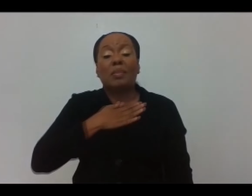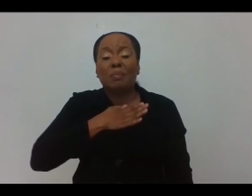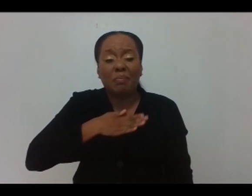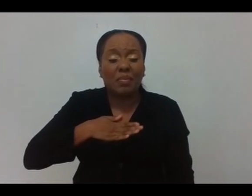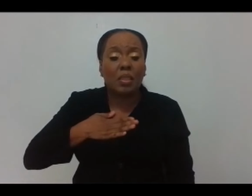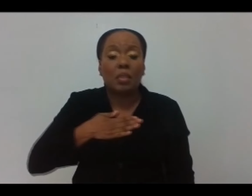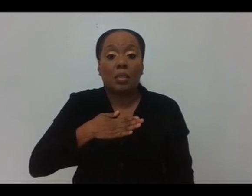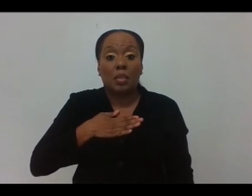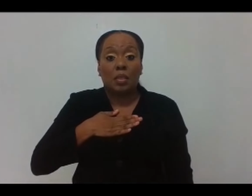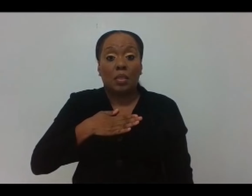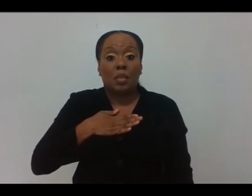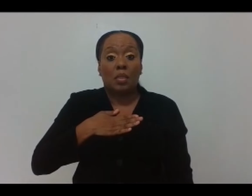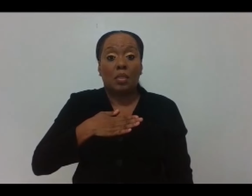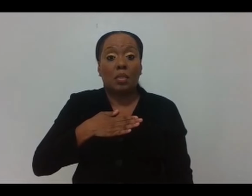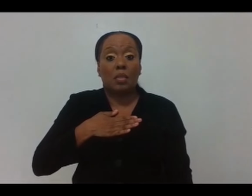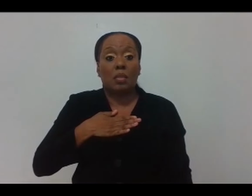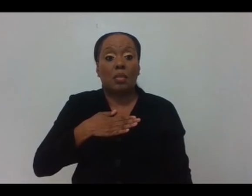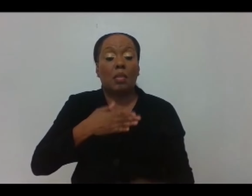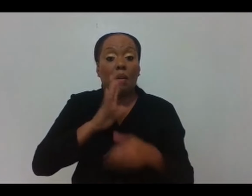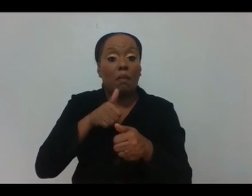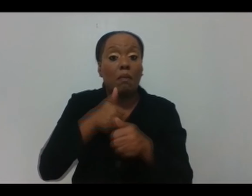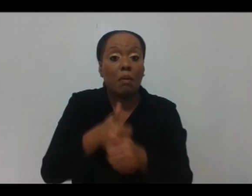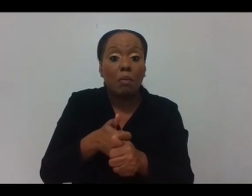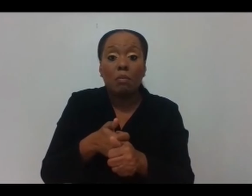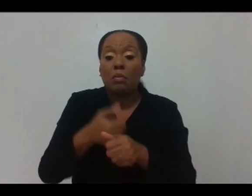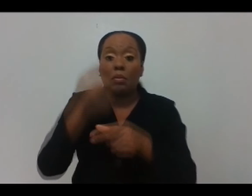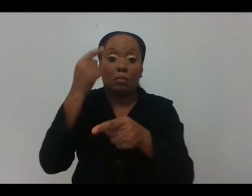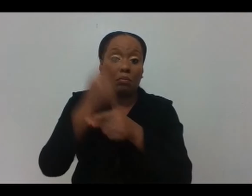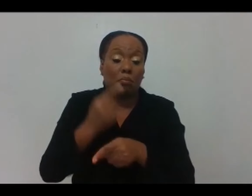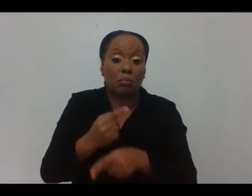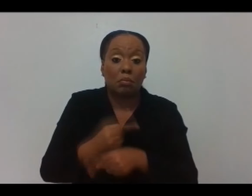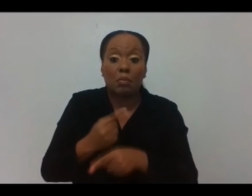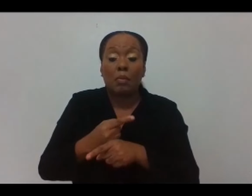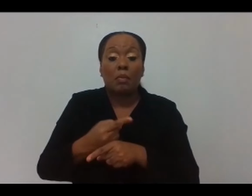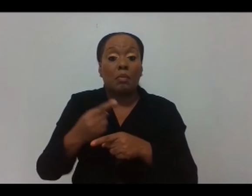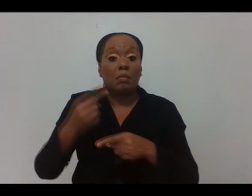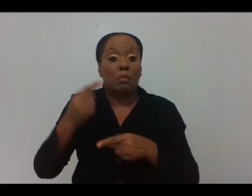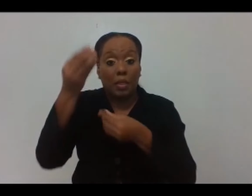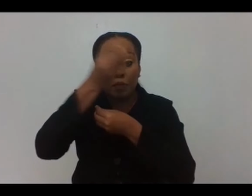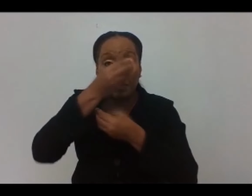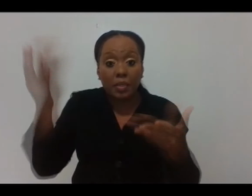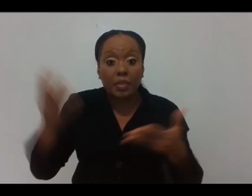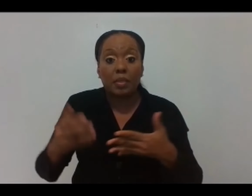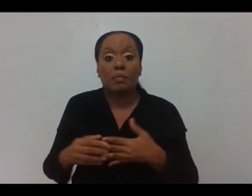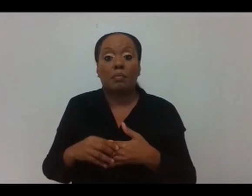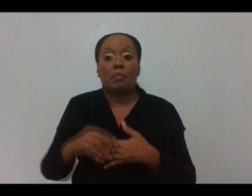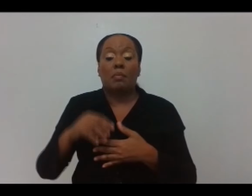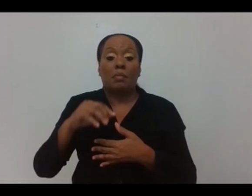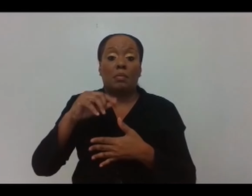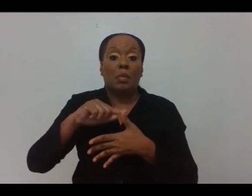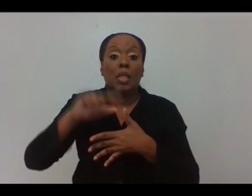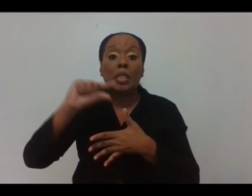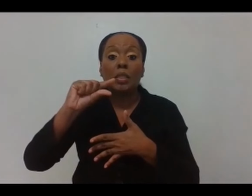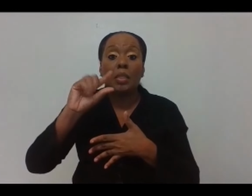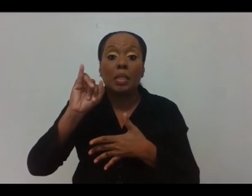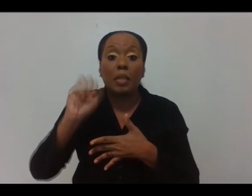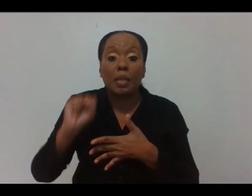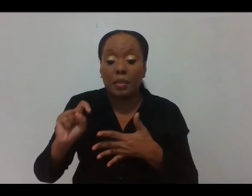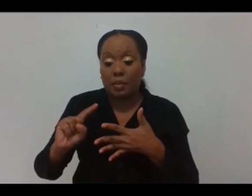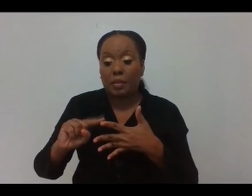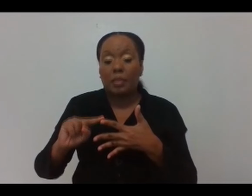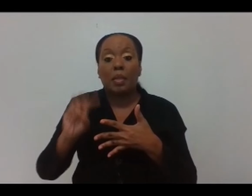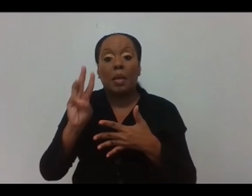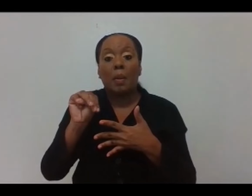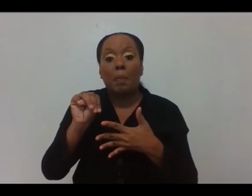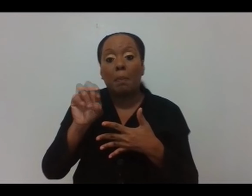just follow our regular partners, follow the reputable sources, follow GIS, Met Services, all those things that we